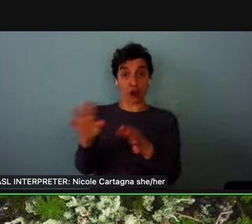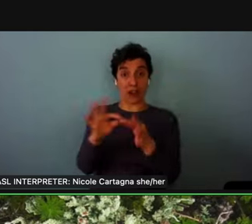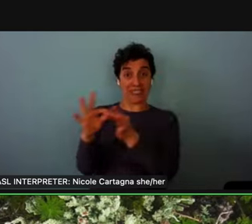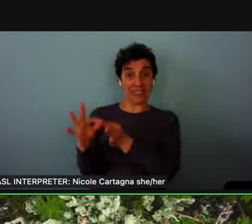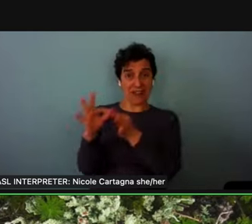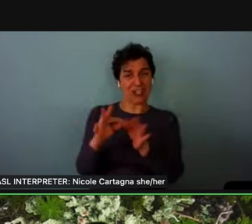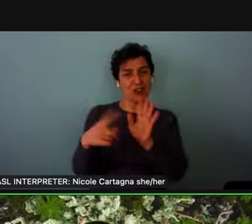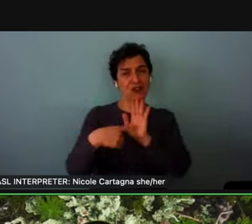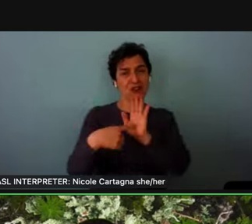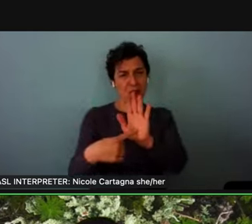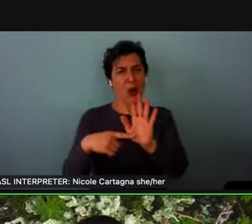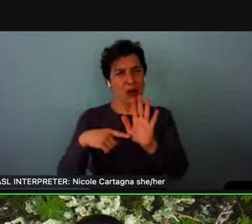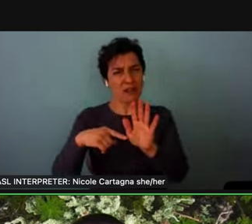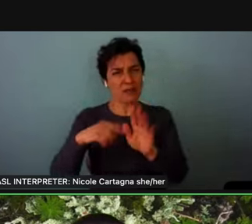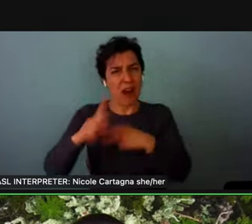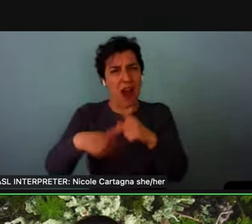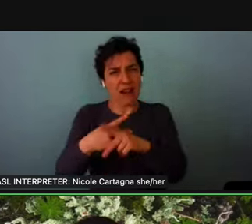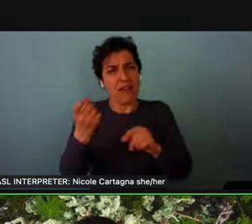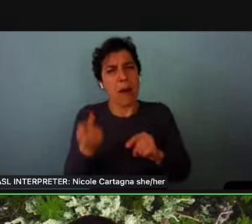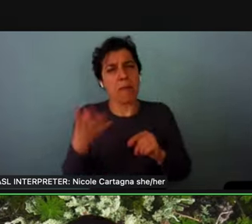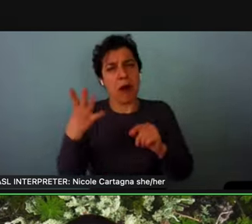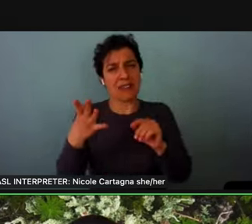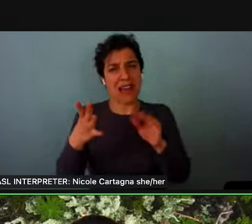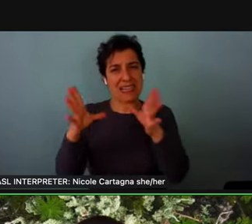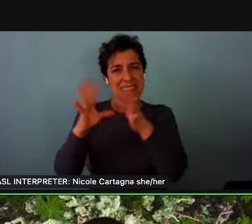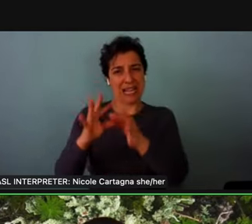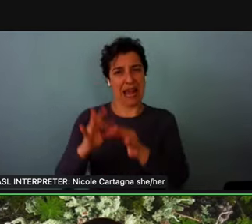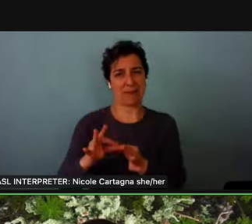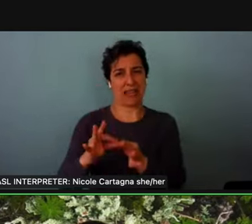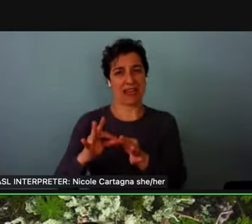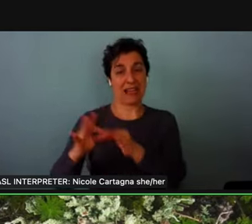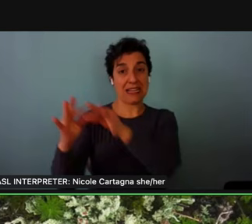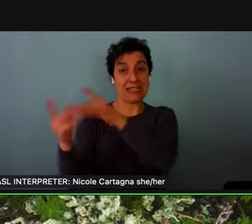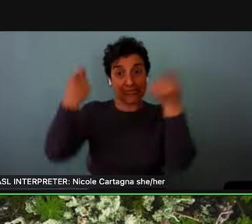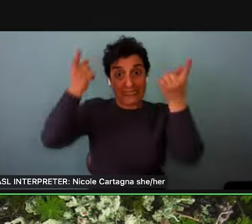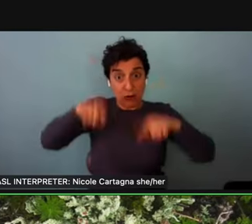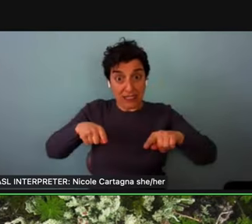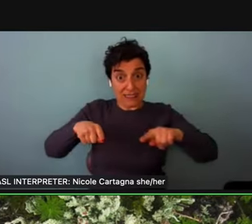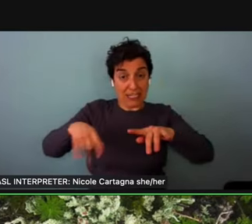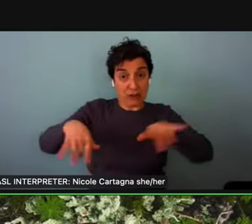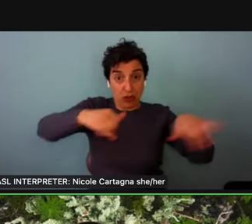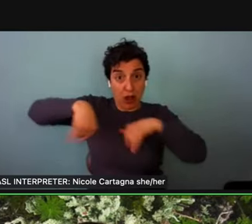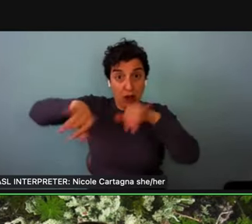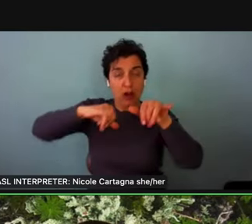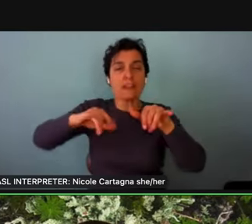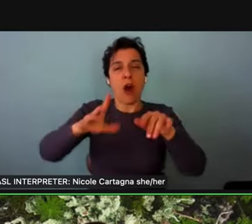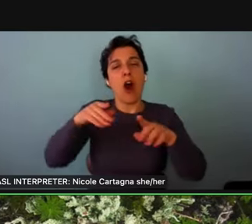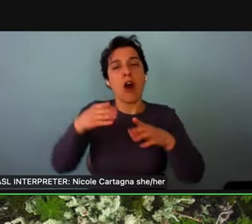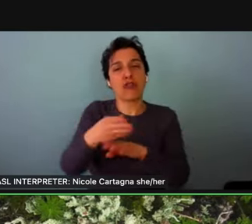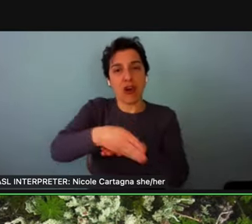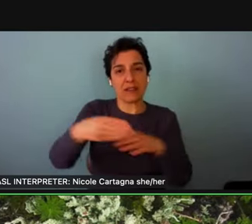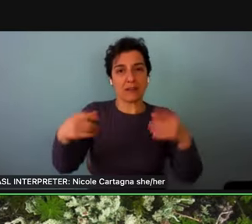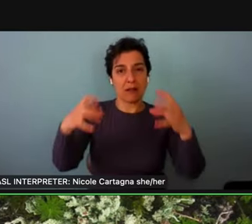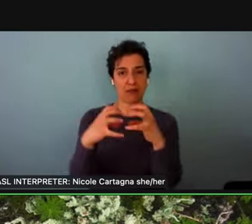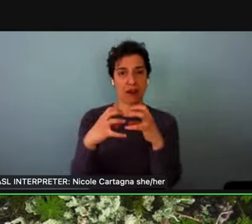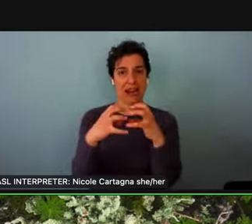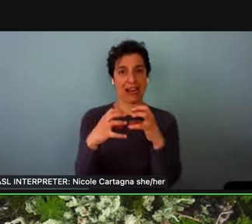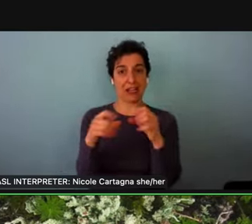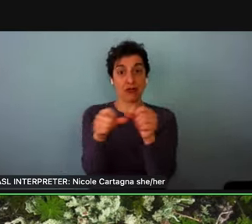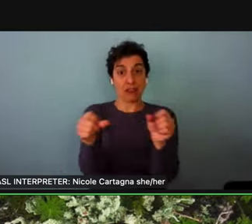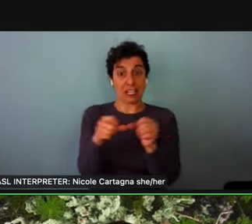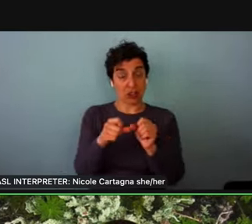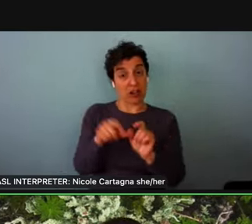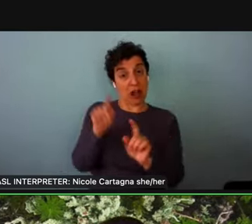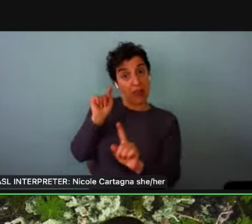some form of multi-synaptic synchronization across brain networks, across brain regions, and is a useful tool